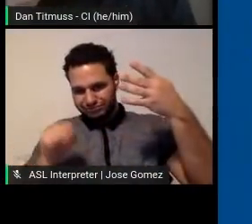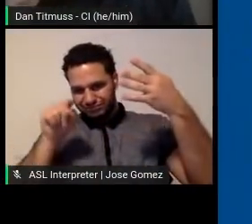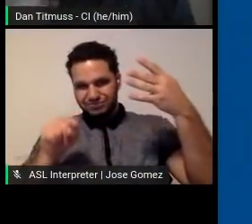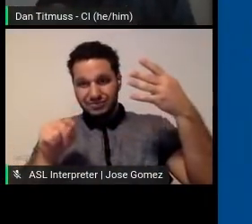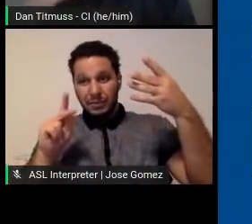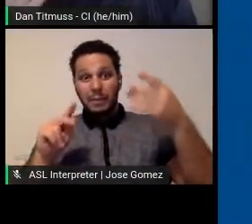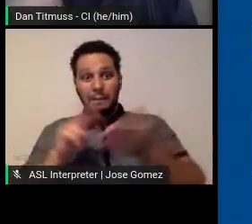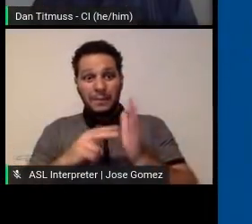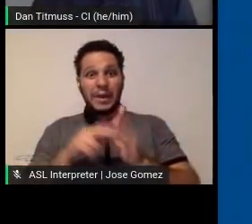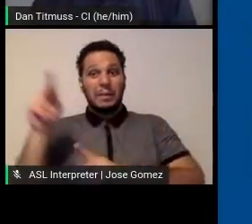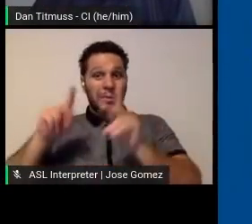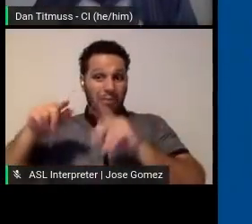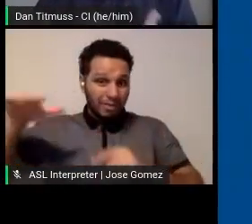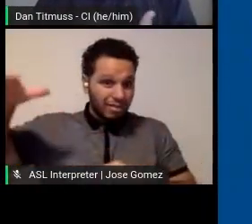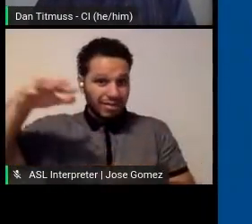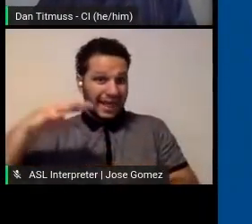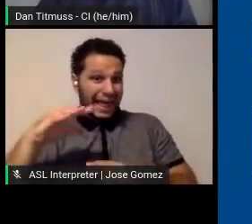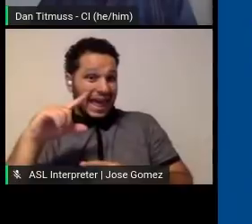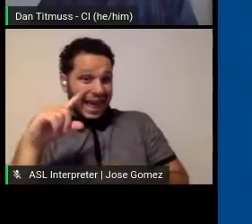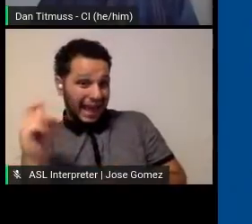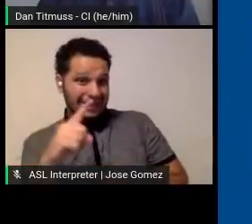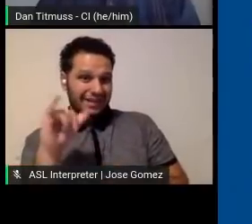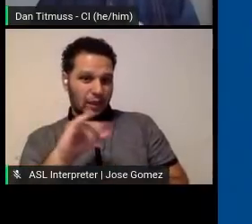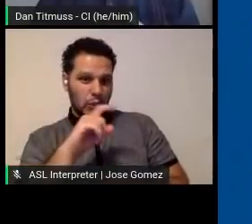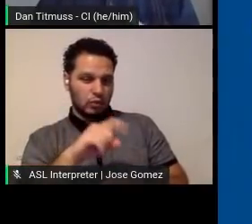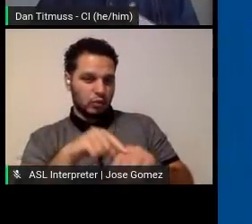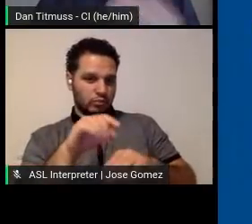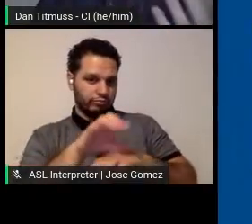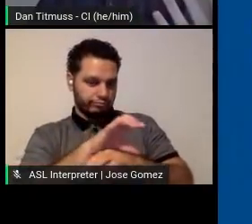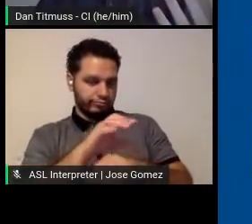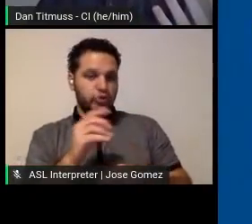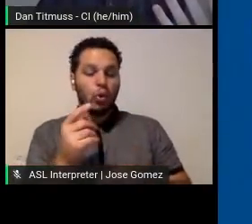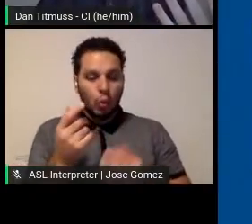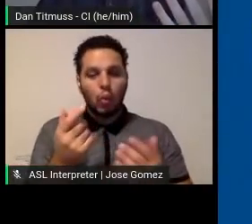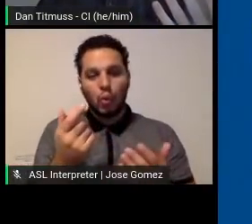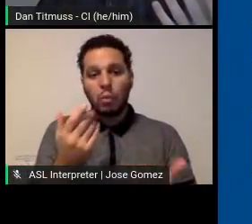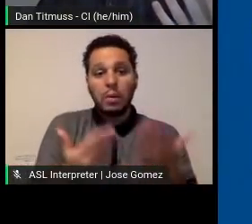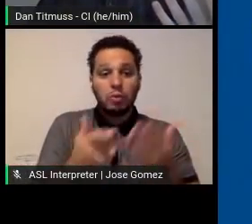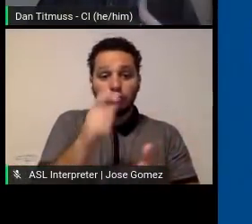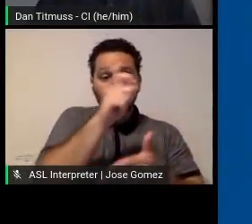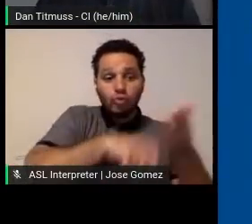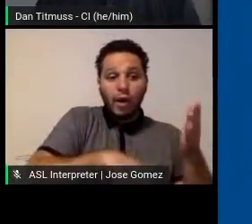Answer the Public, and we can try and answer them. You know, I can see here like a piece about